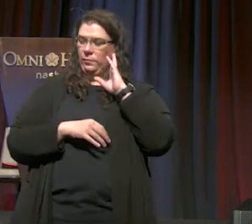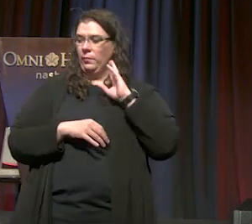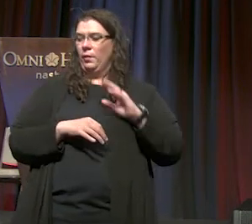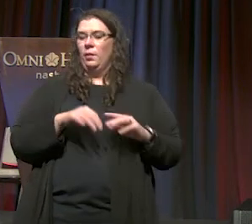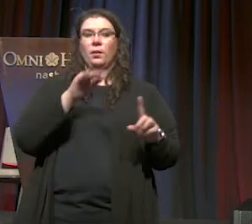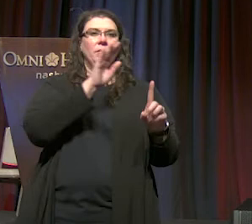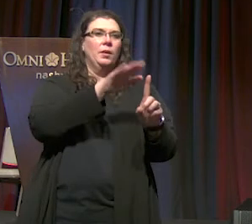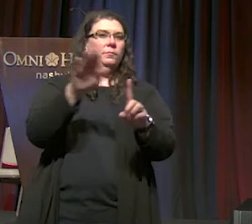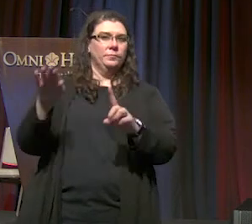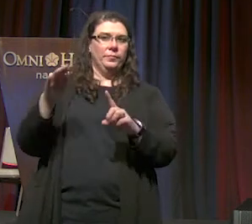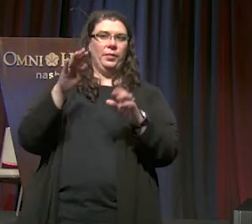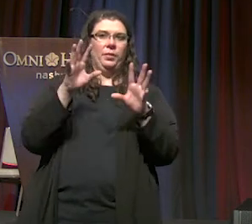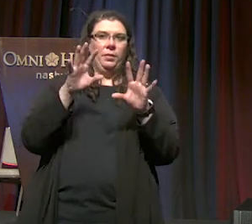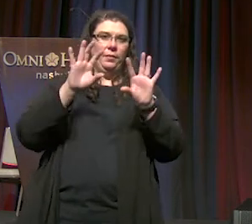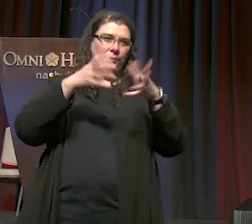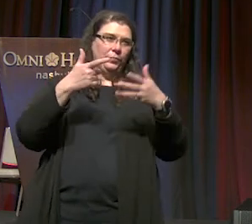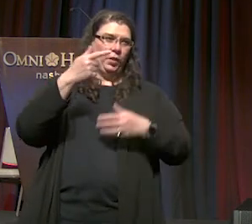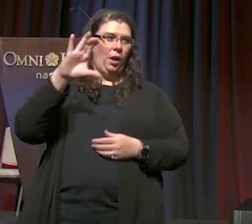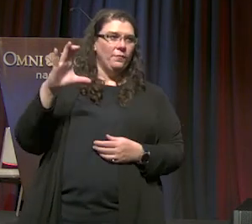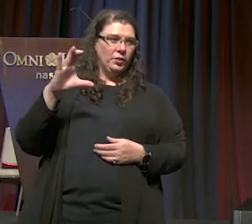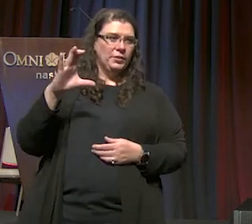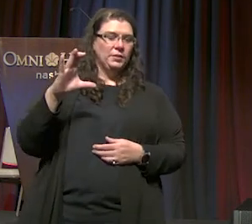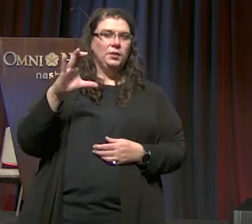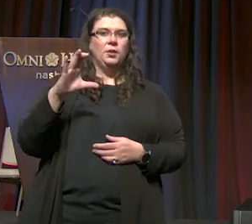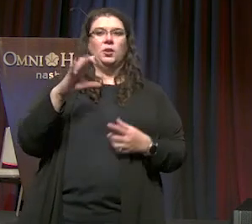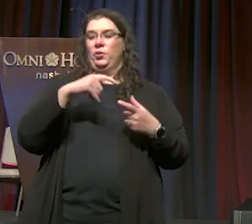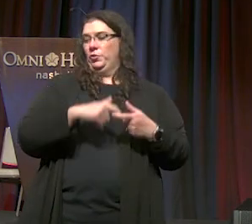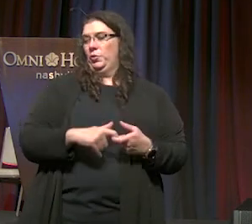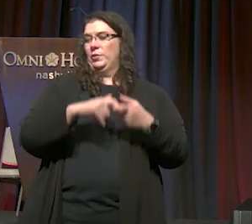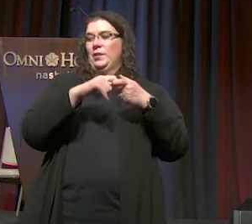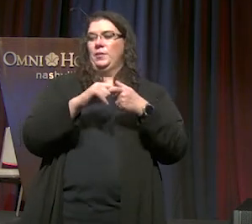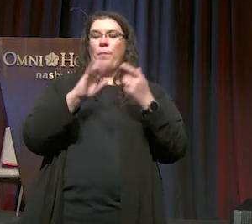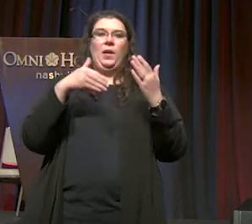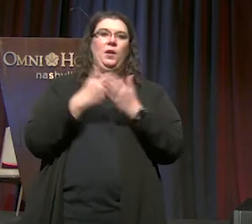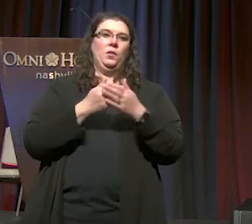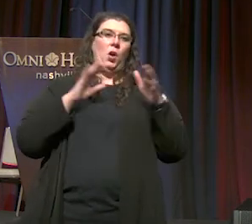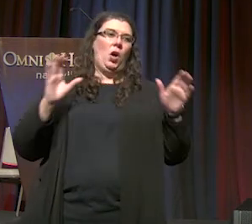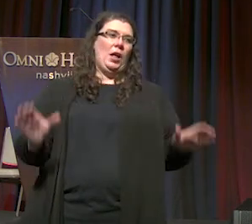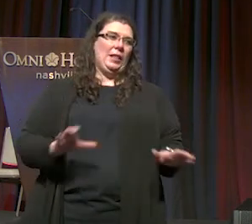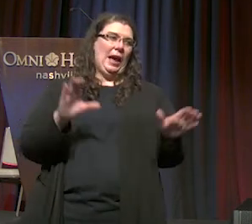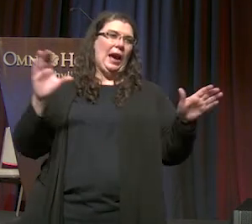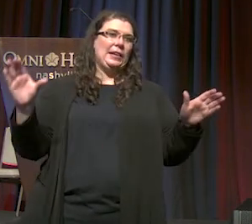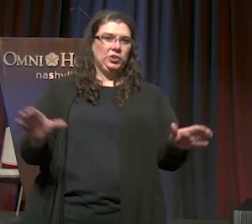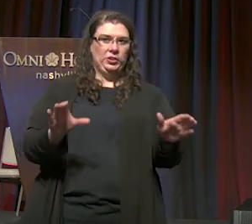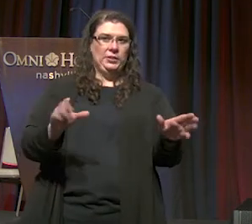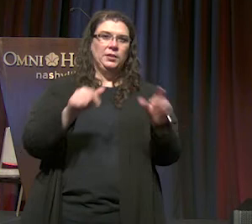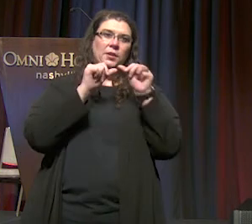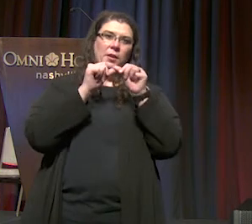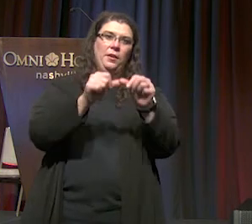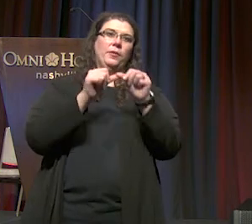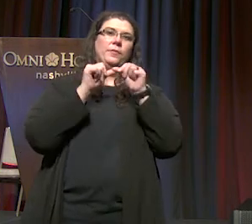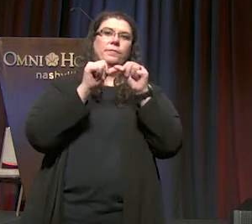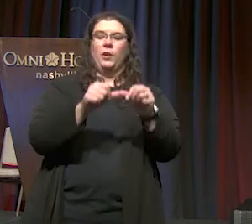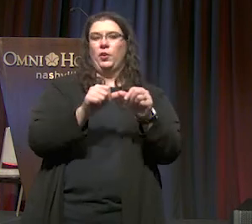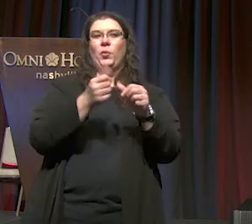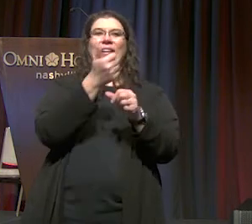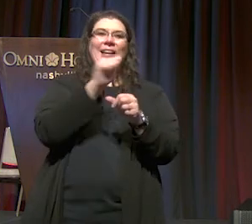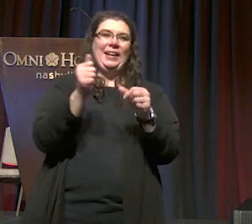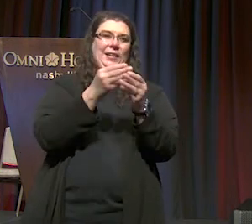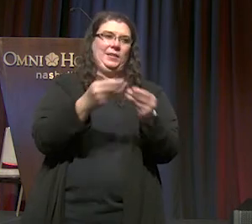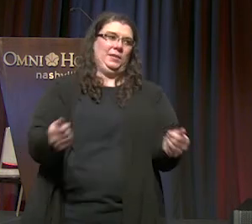General Conference to suspend all actions furthering any